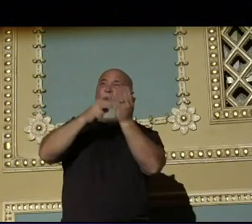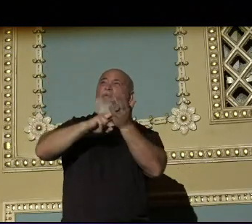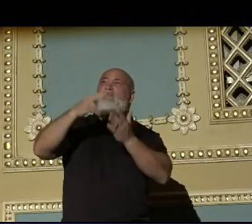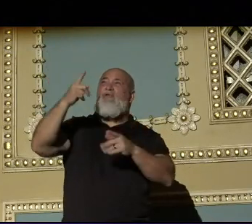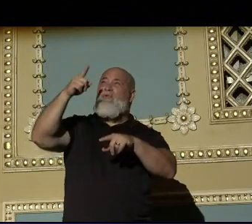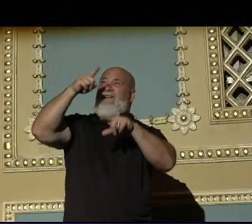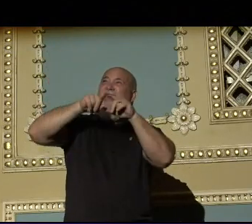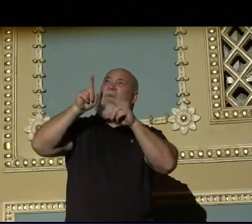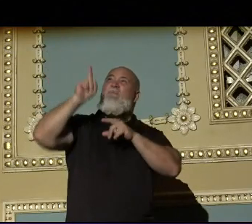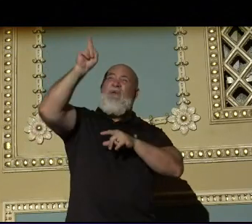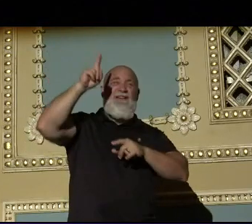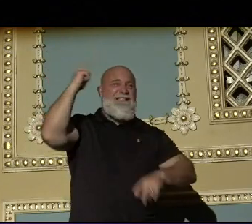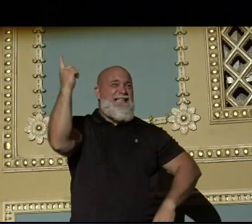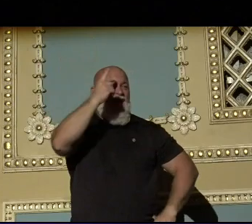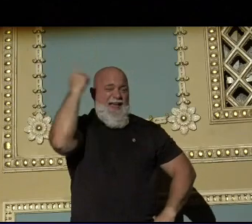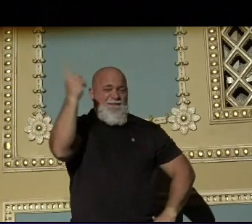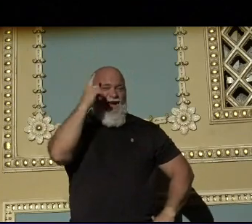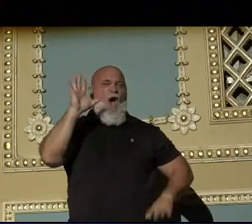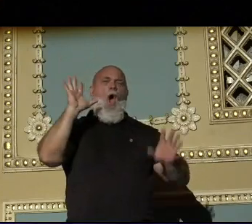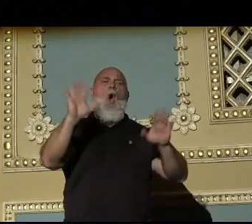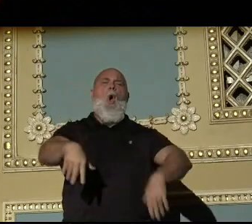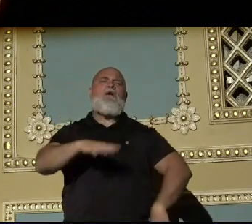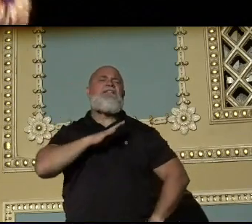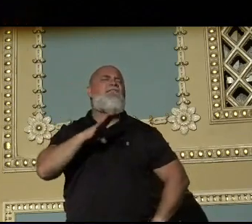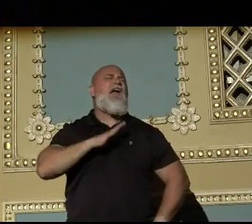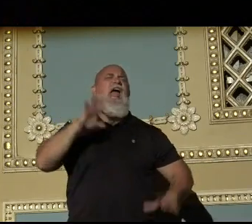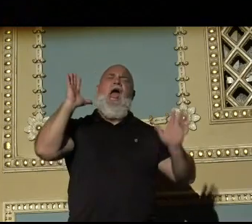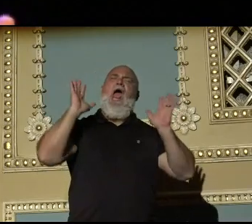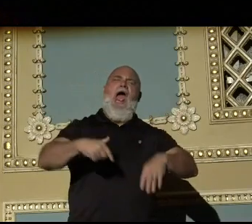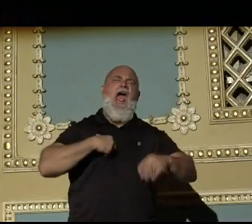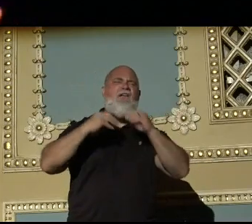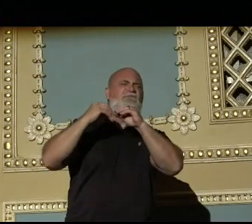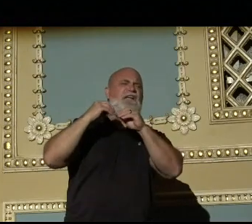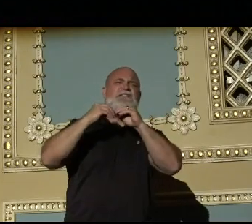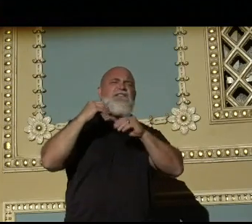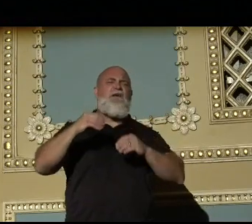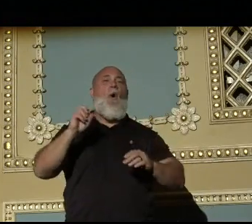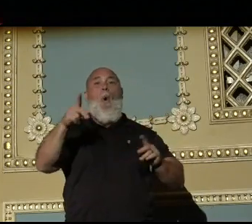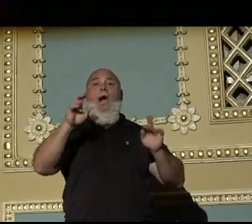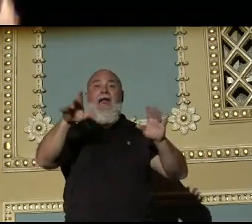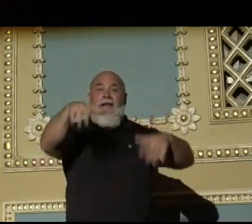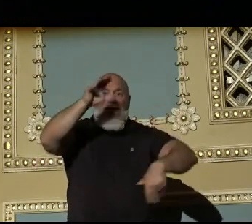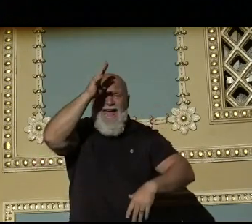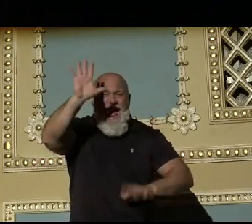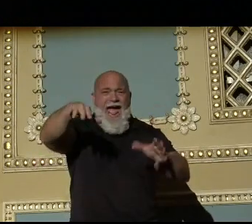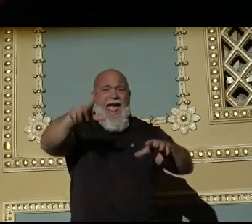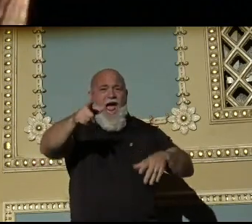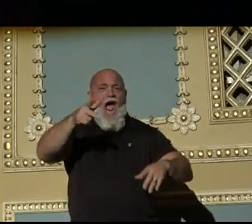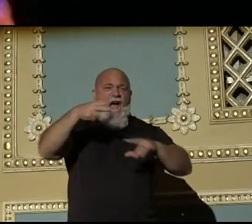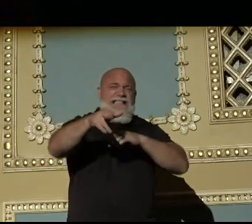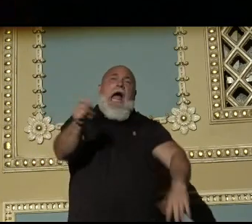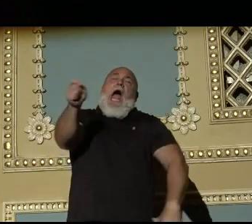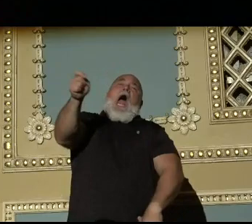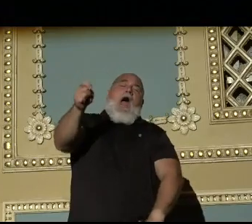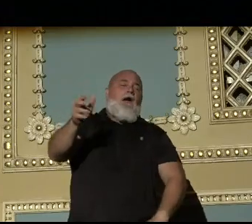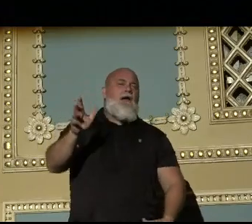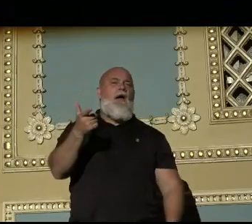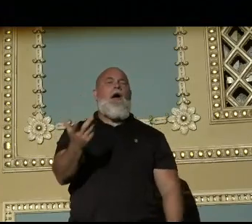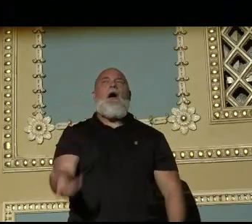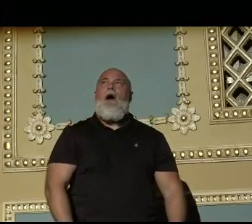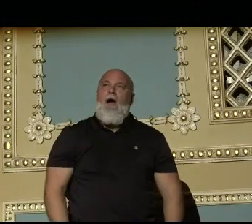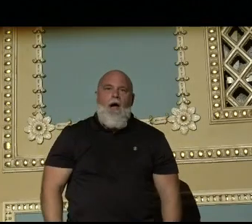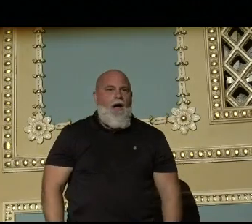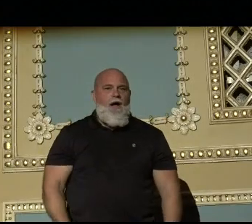fan? And he was just like, oh, it's fine. Just, I gotta fix the. And I was like, okay, Dad, did you cut the. Zzz? He got zapped,